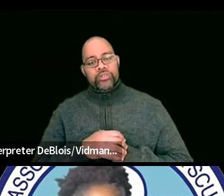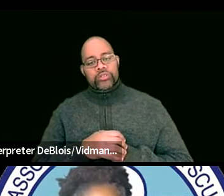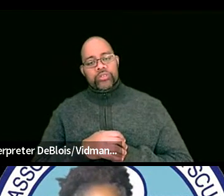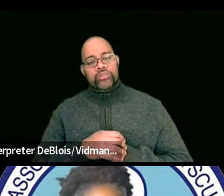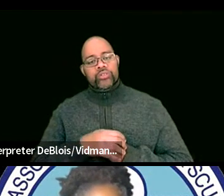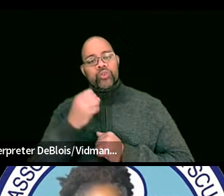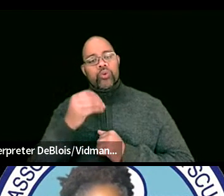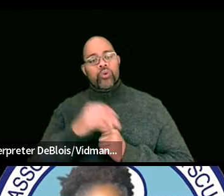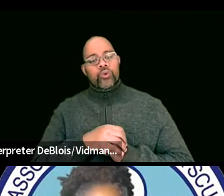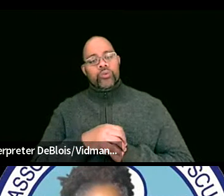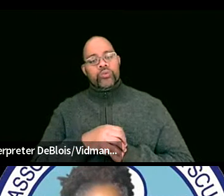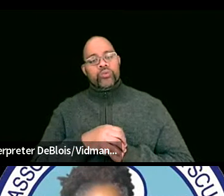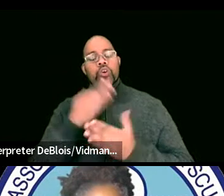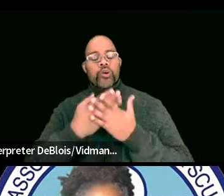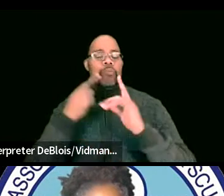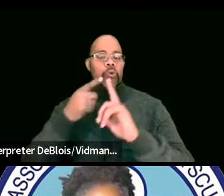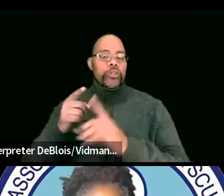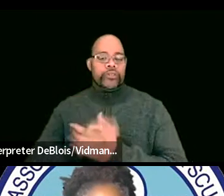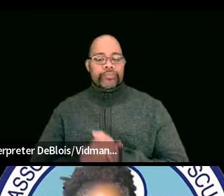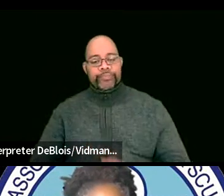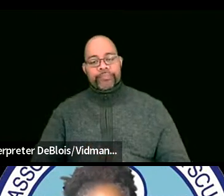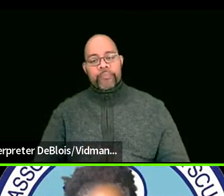So yeah, good points.